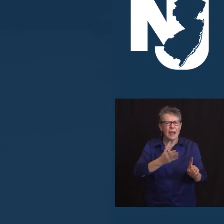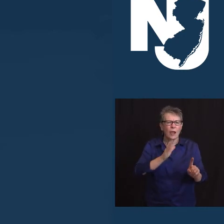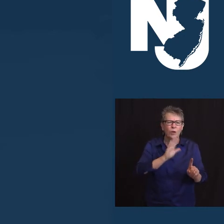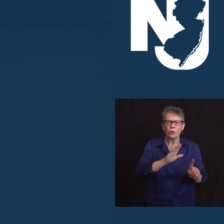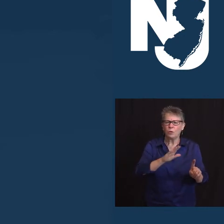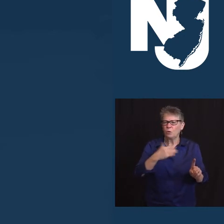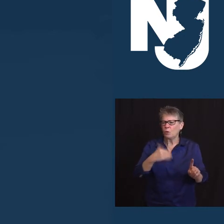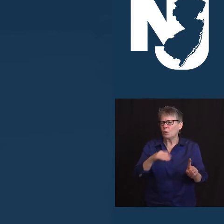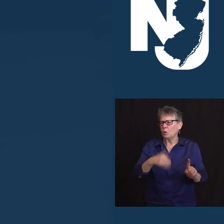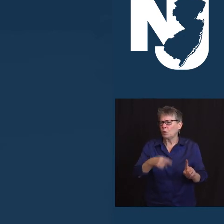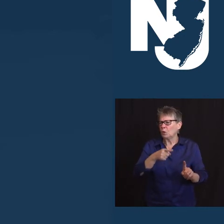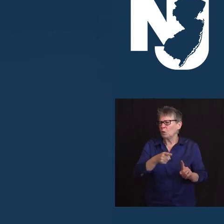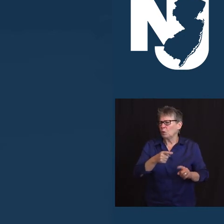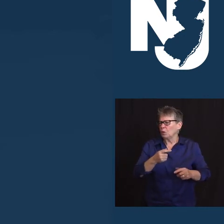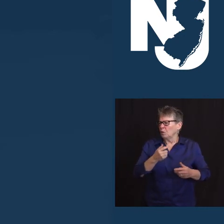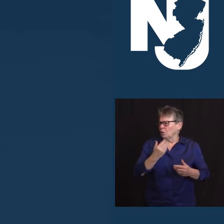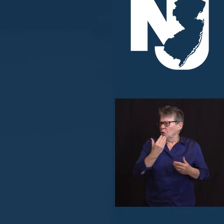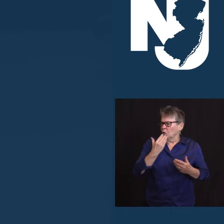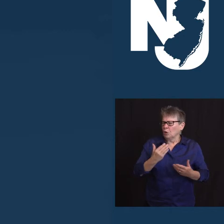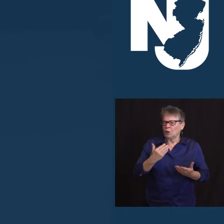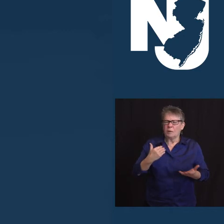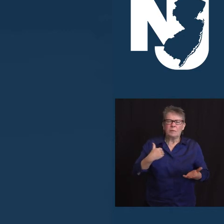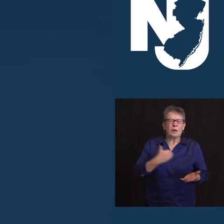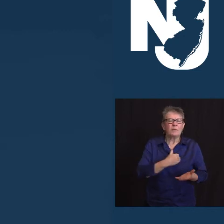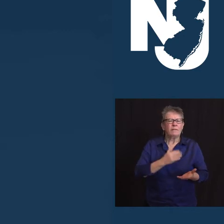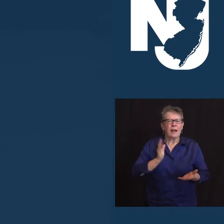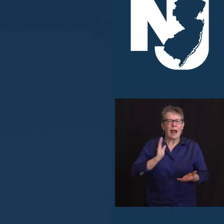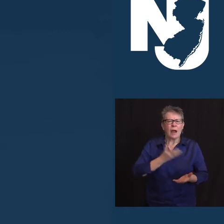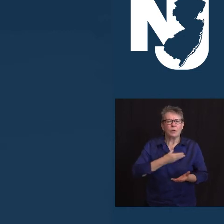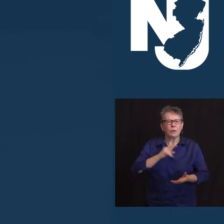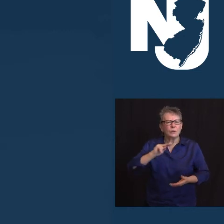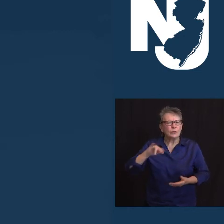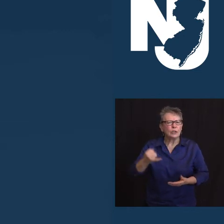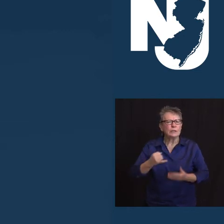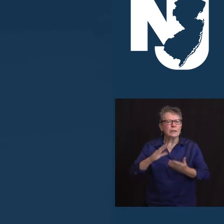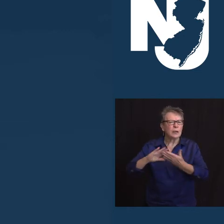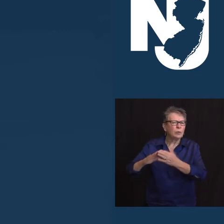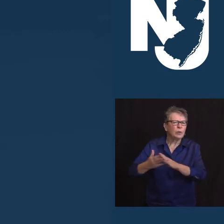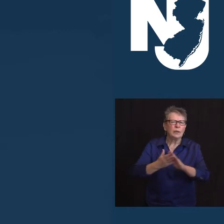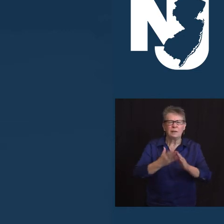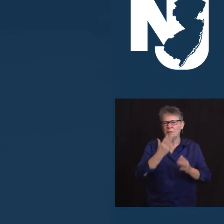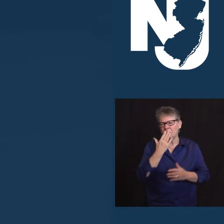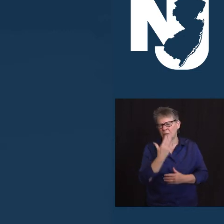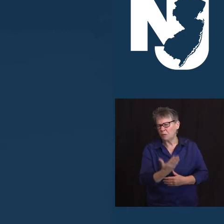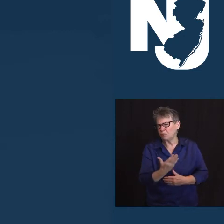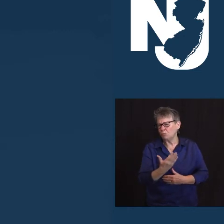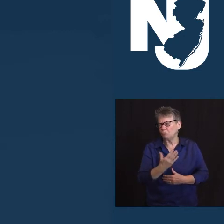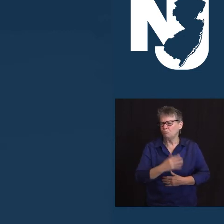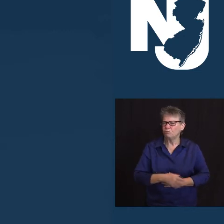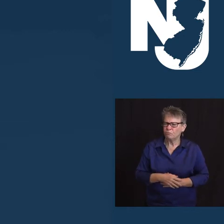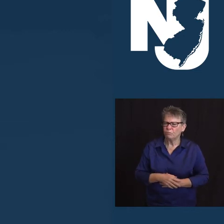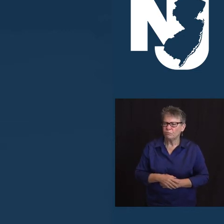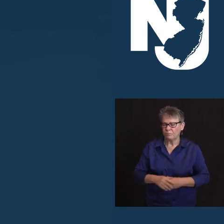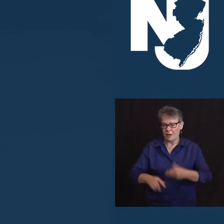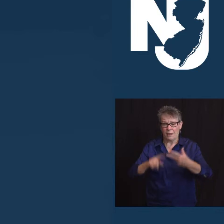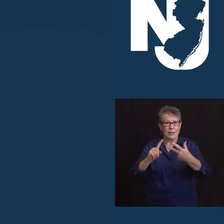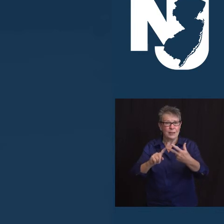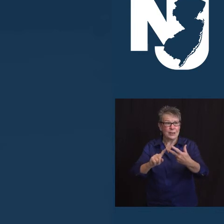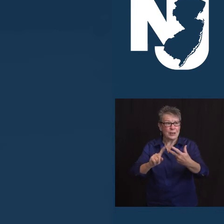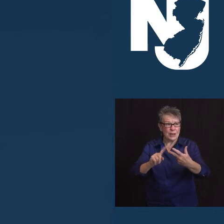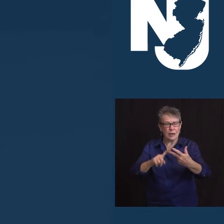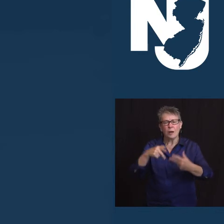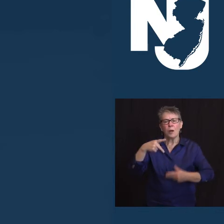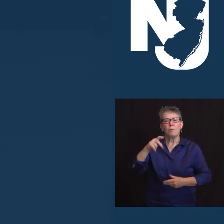Jersey family. And finally today, we remember Pauline Arnold of the Hope Lawn section of Woodbridge